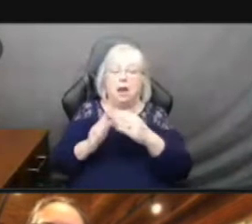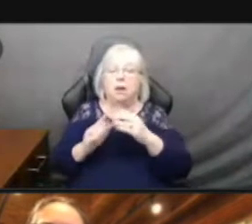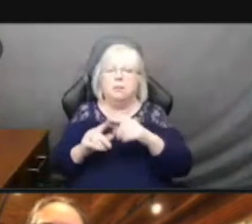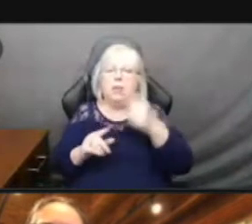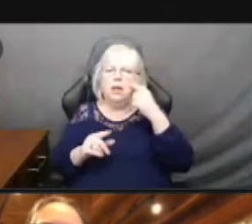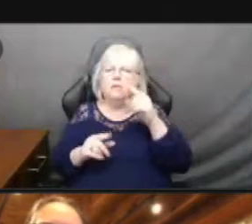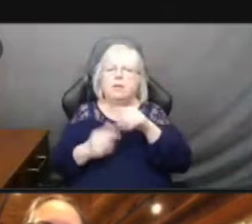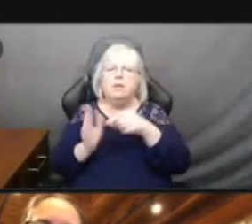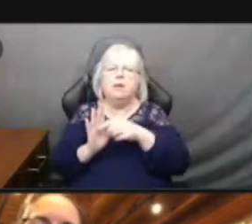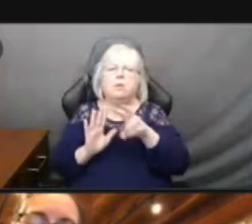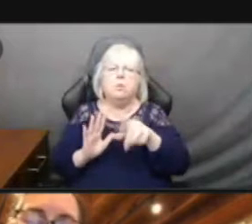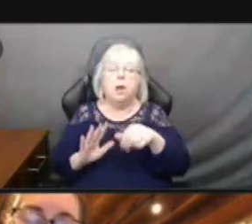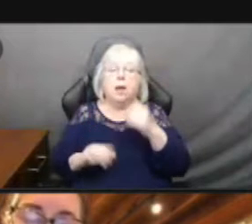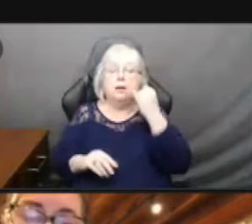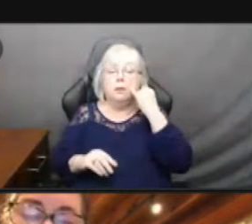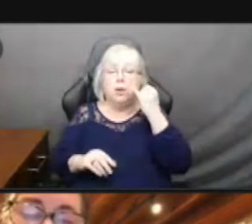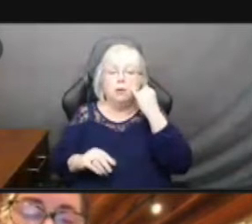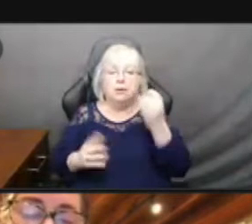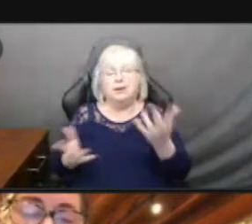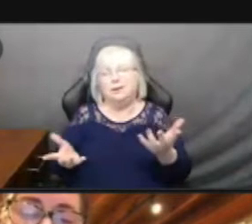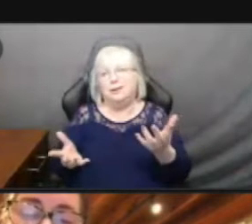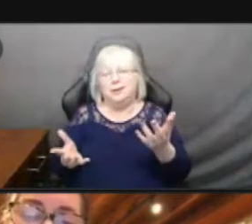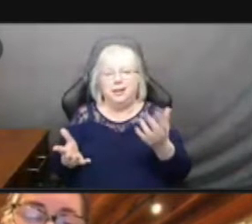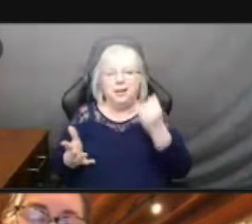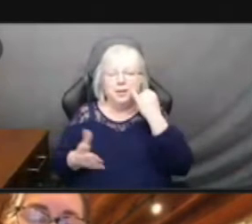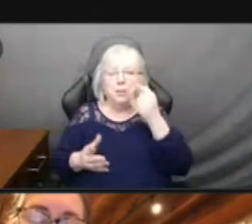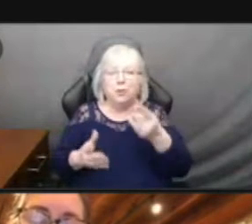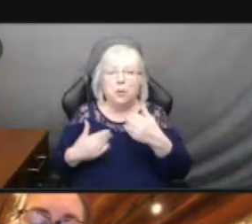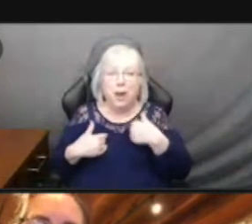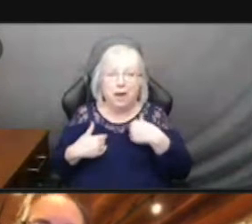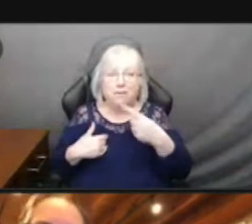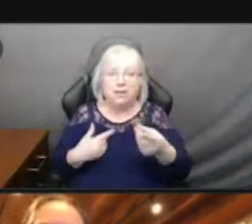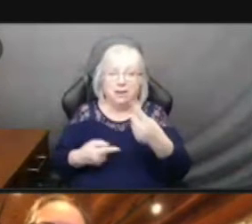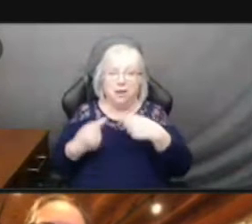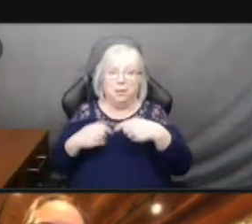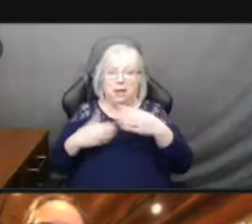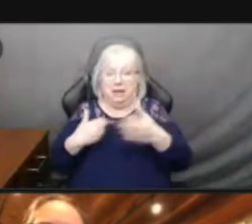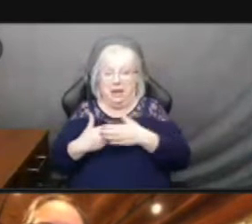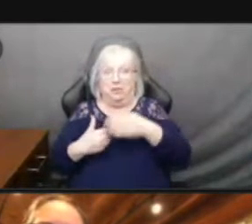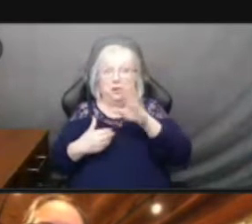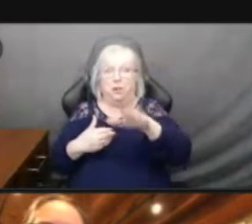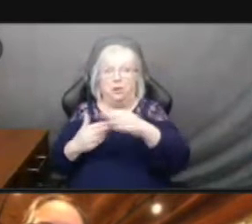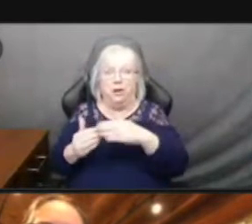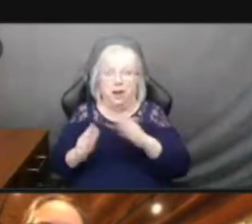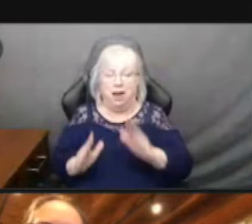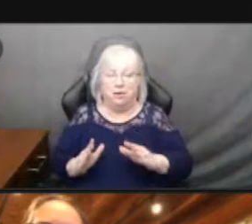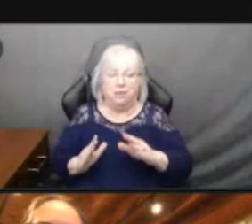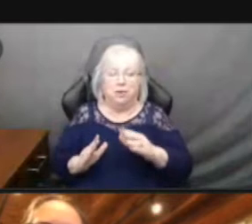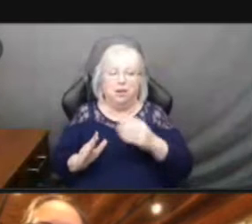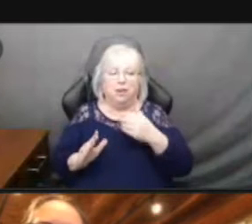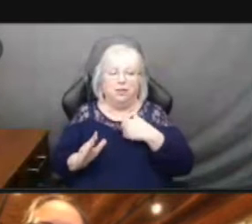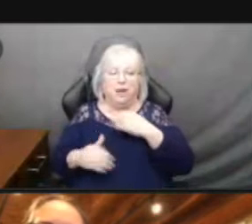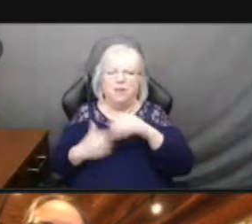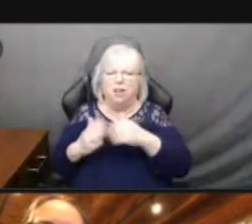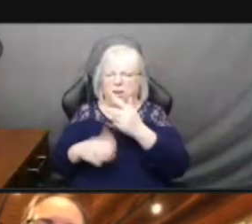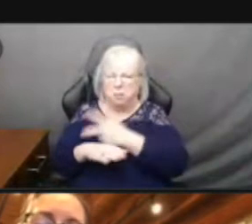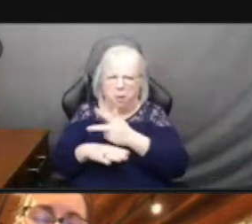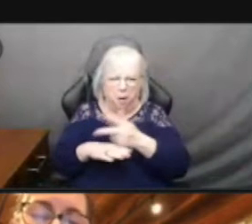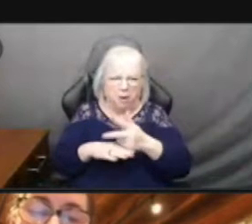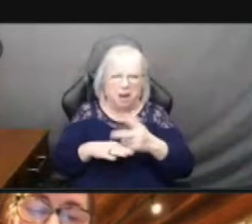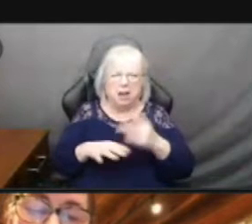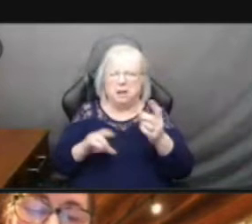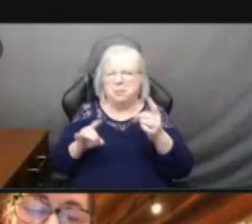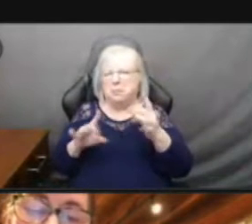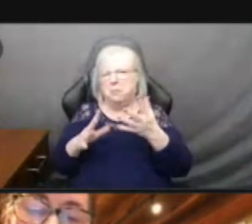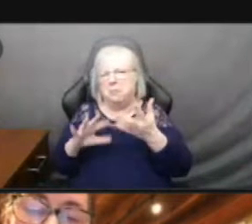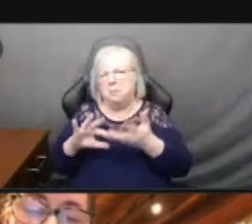way. Suppose you have this stuff come in next to you there, and you got all this parking and all this mess going on